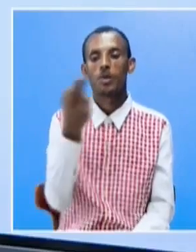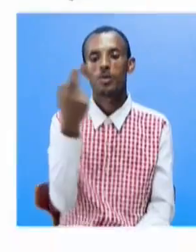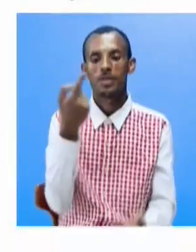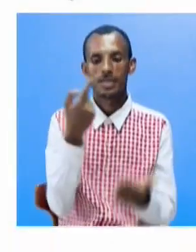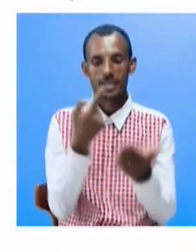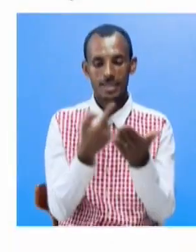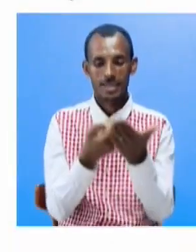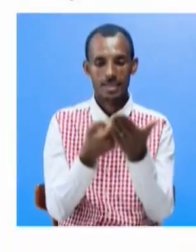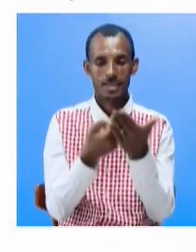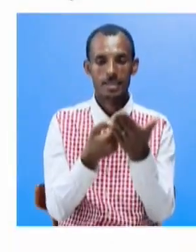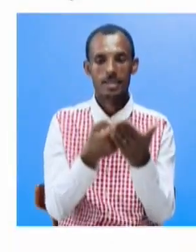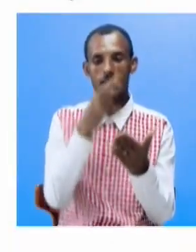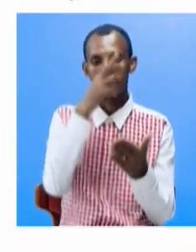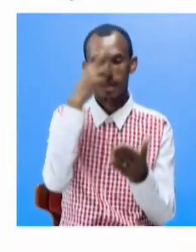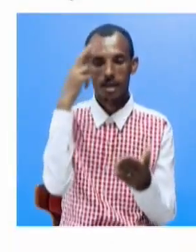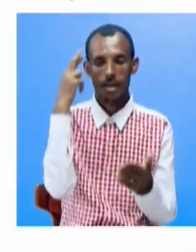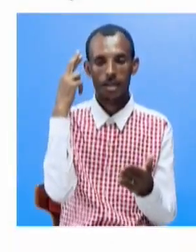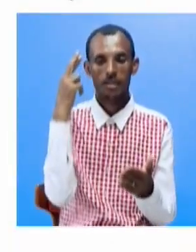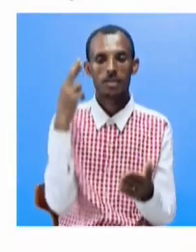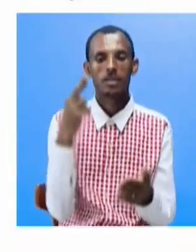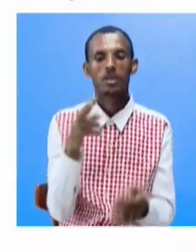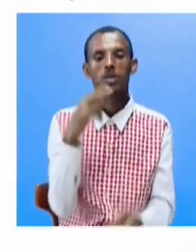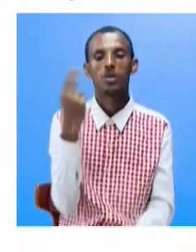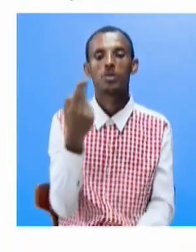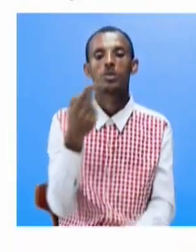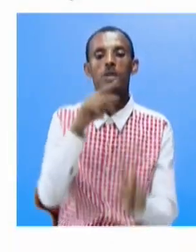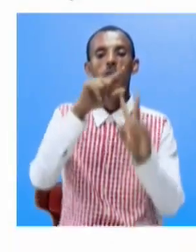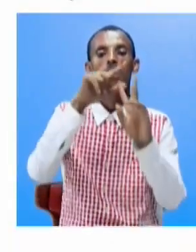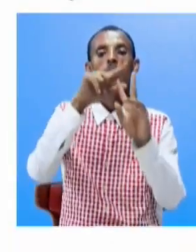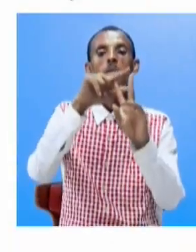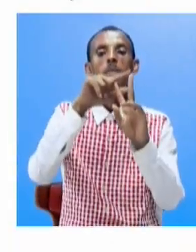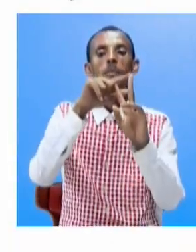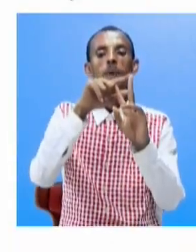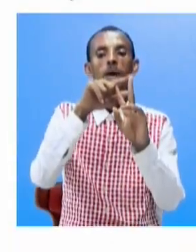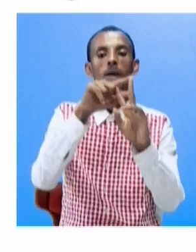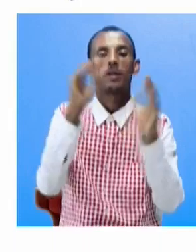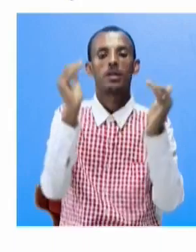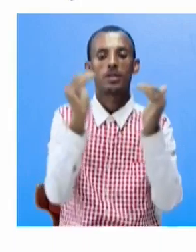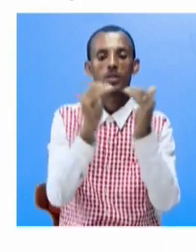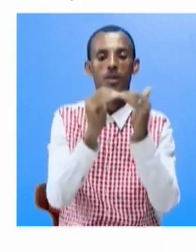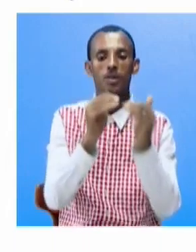case. Use pi to be